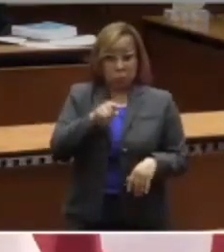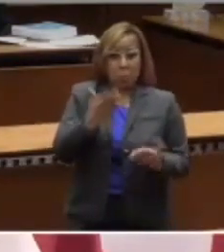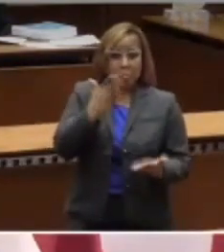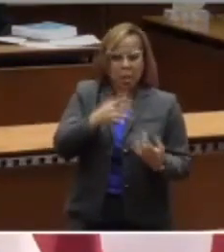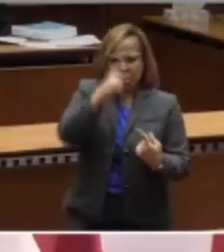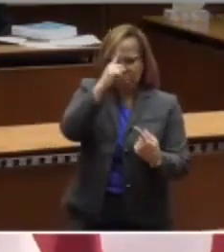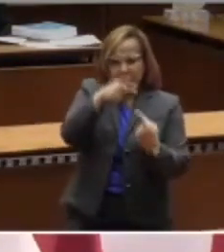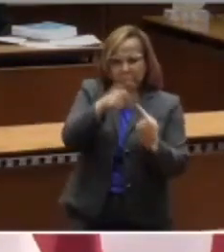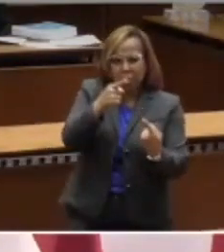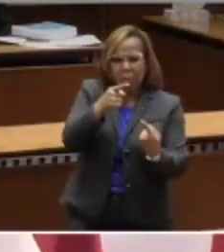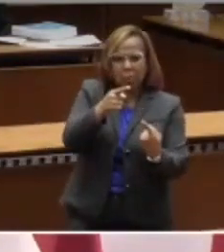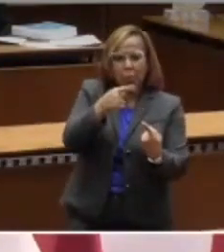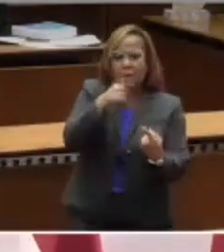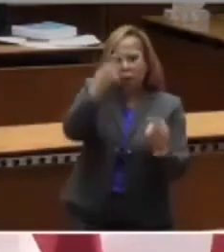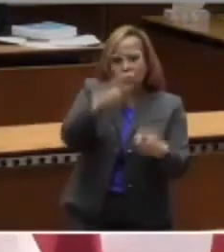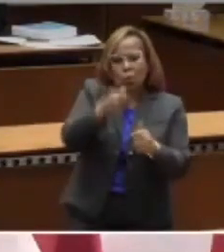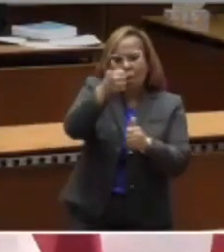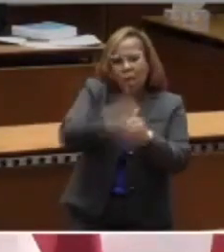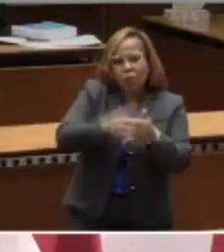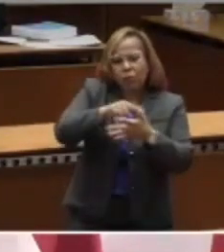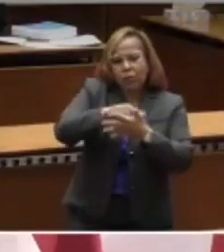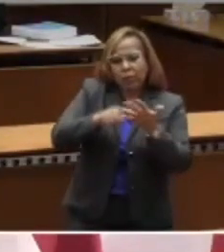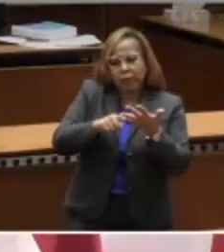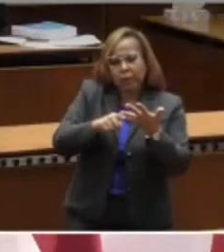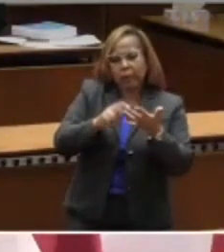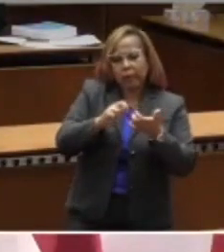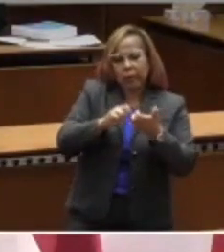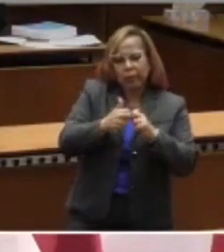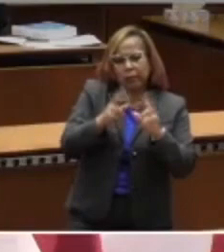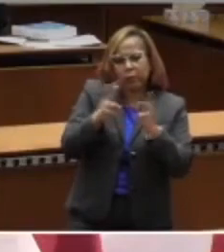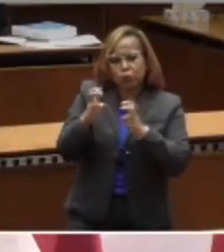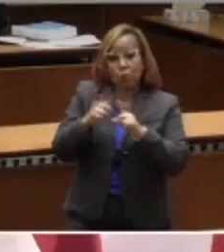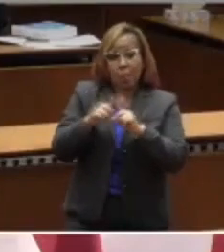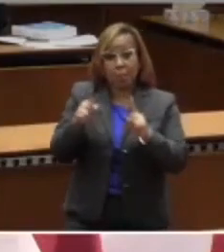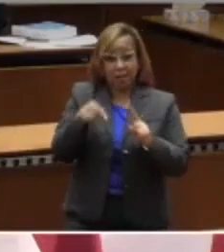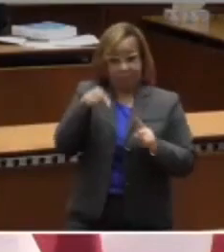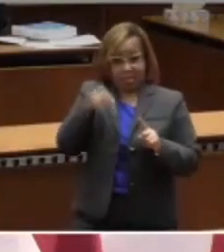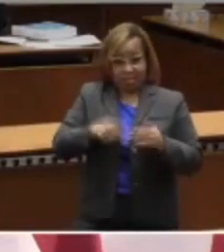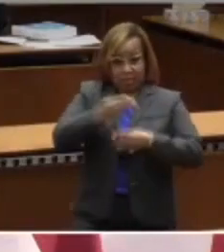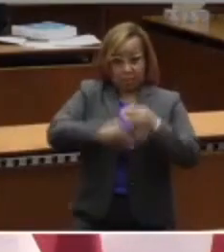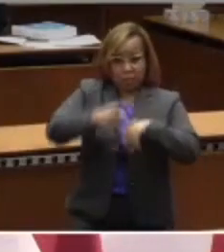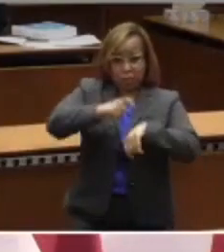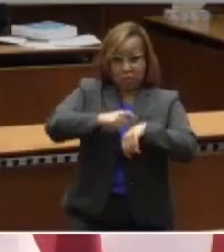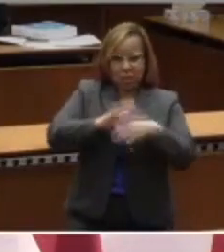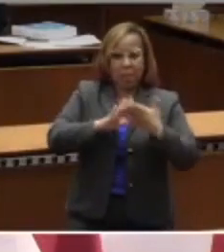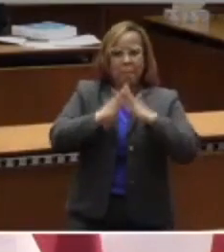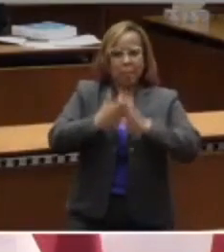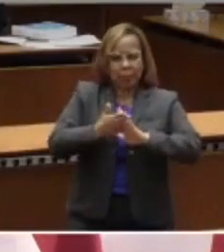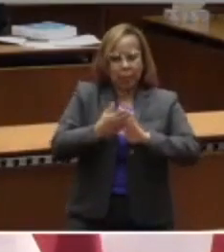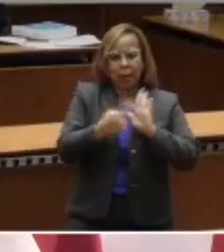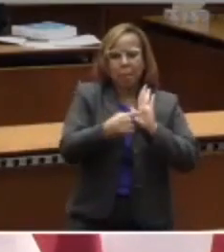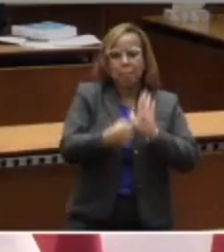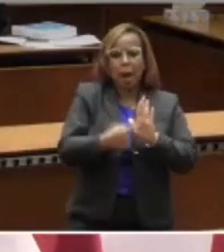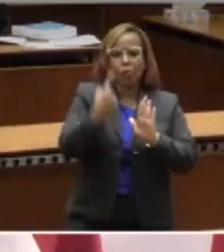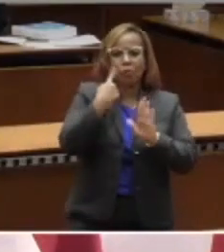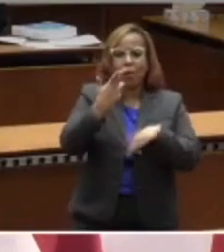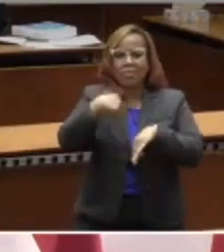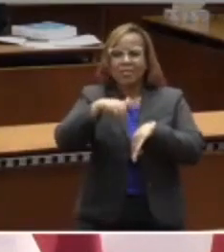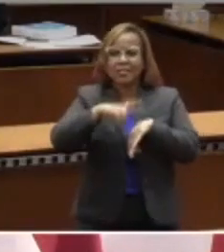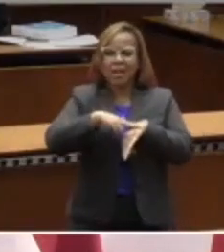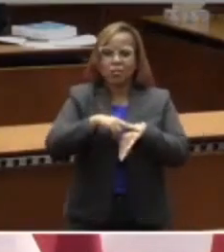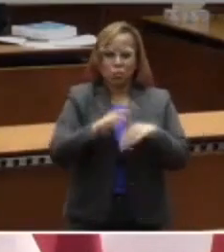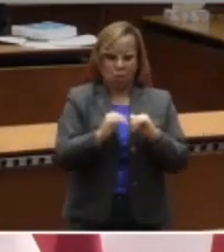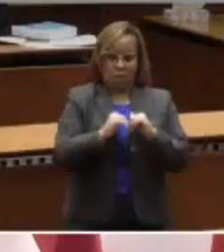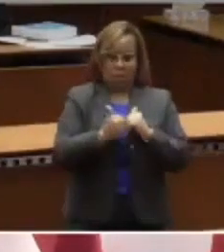agree on every issue, but let's have this Chicago City Council budget season be a model for the nation on